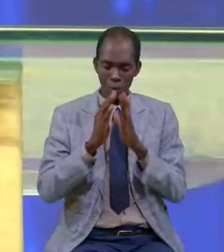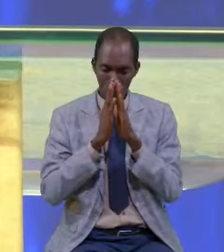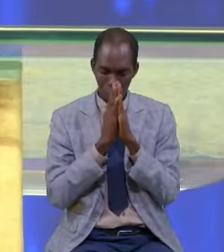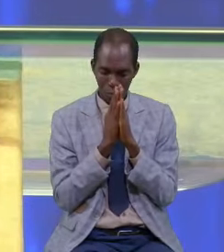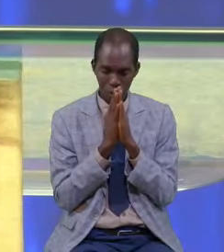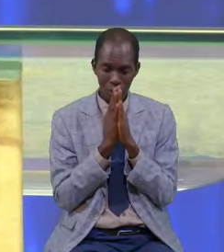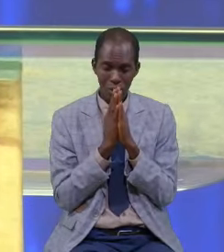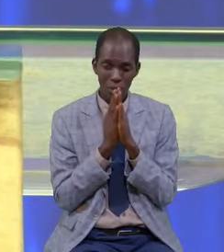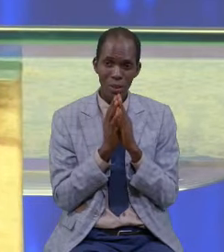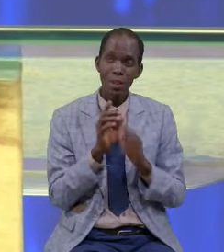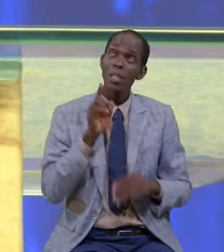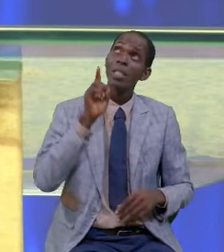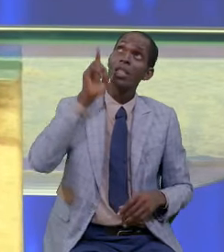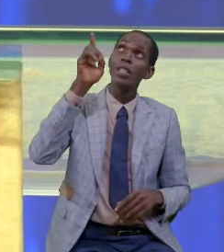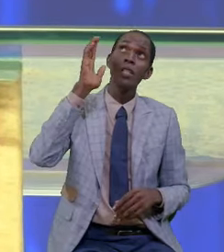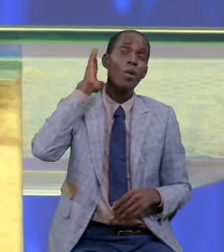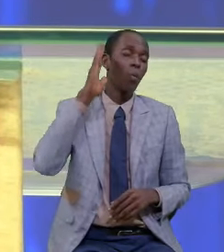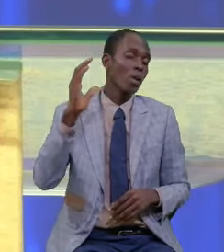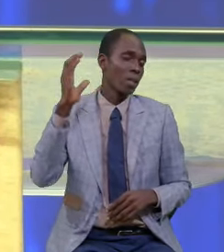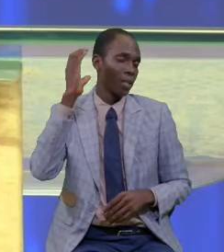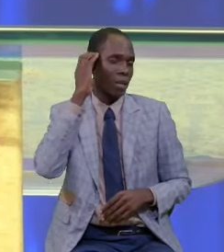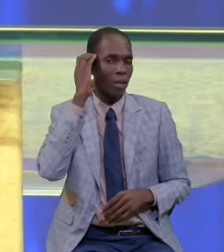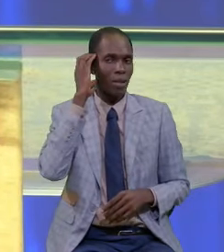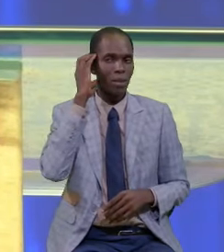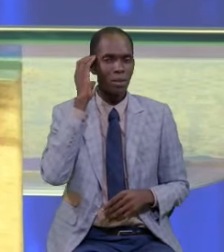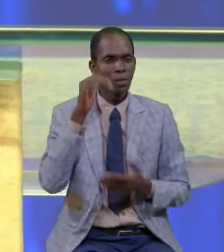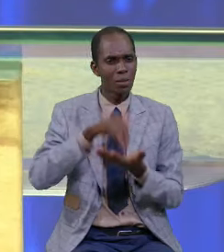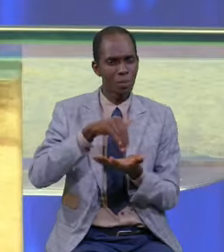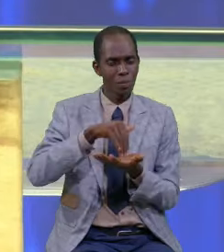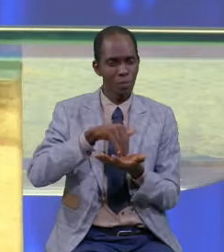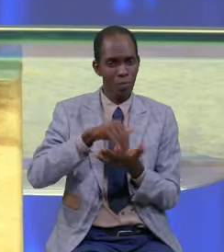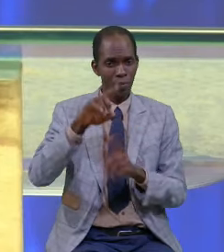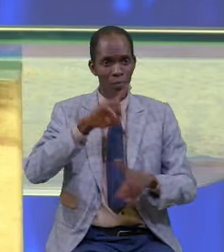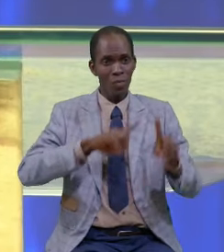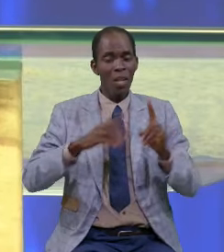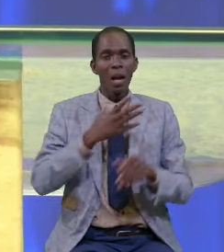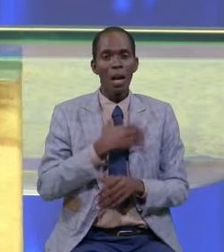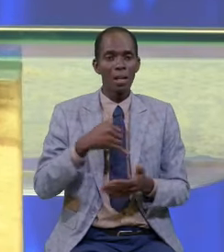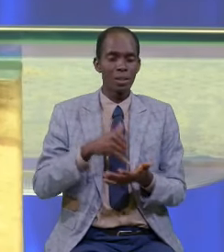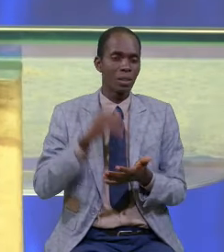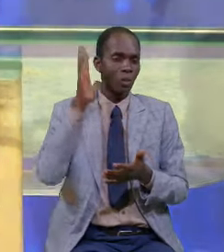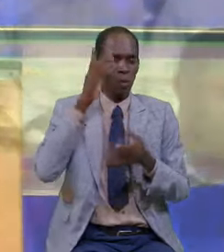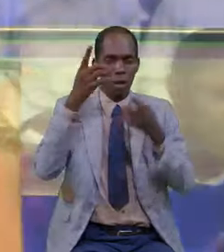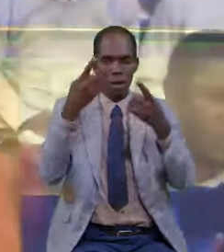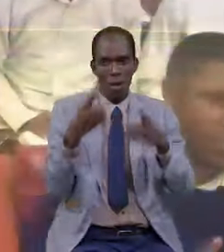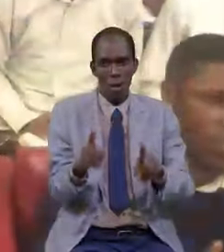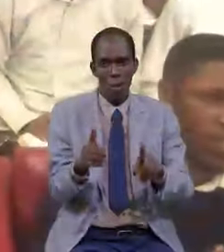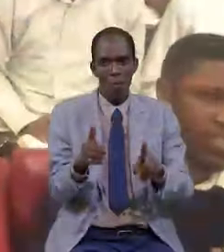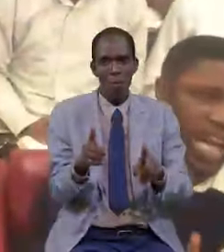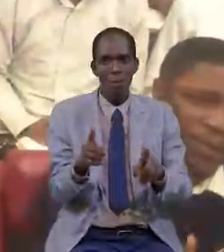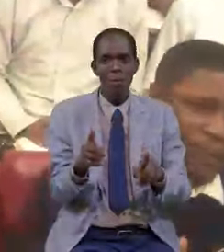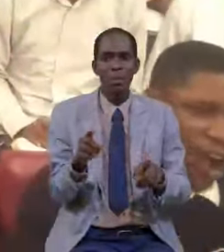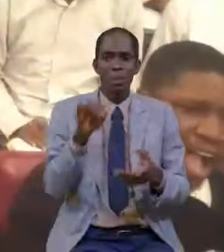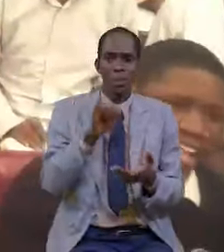he will hear. Again, and it shall come to pass. That before I